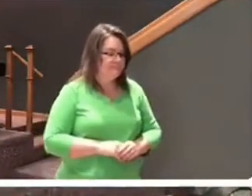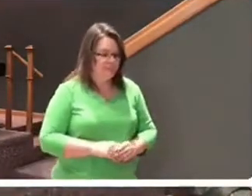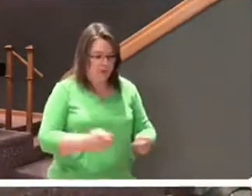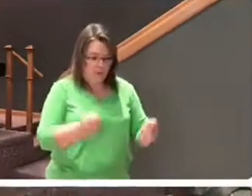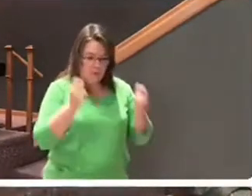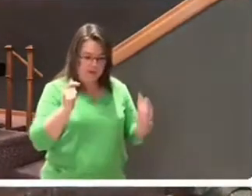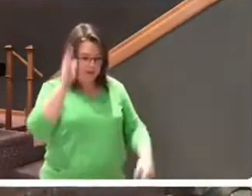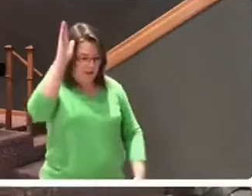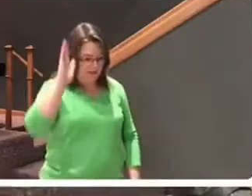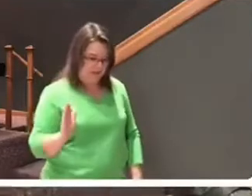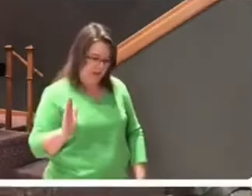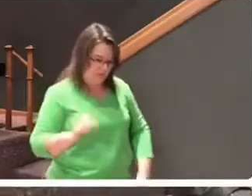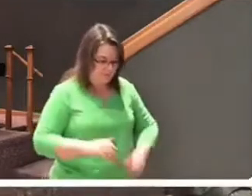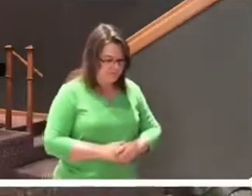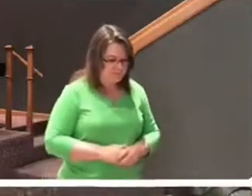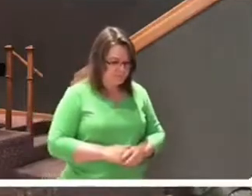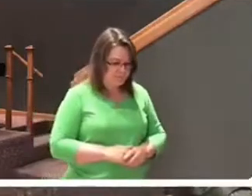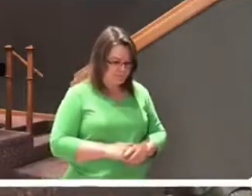Quickly, up and then down.